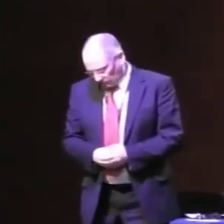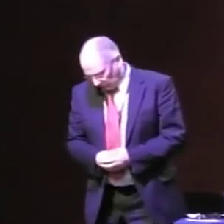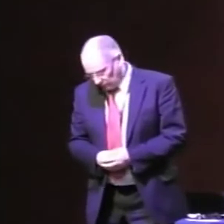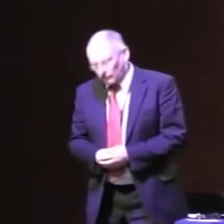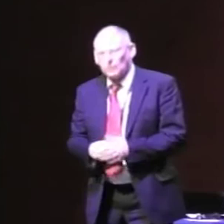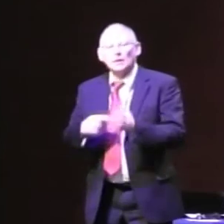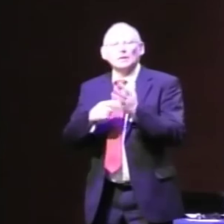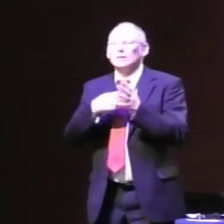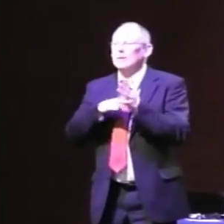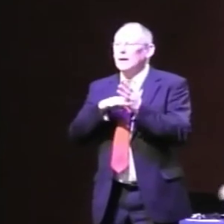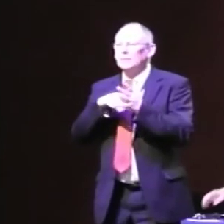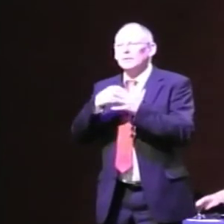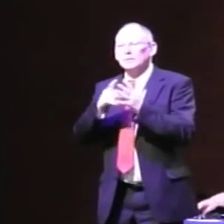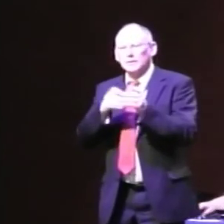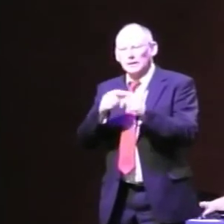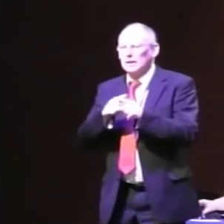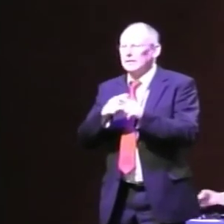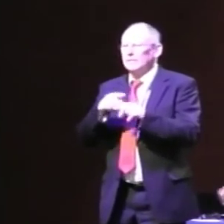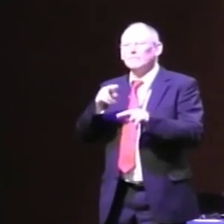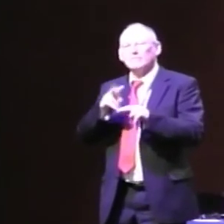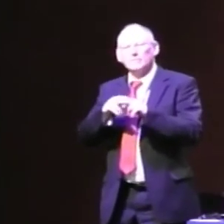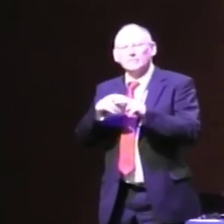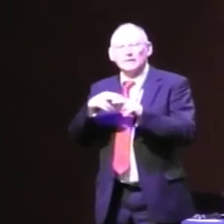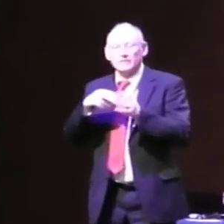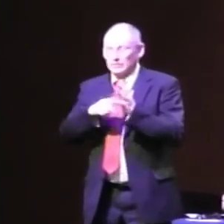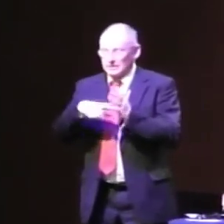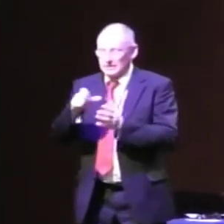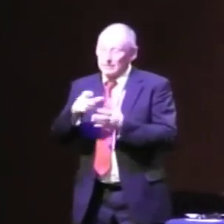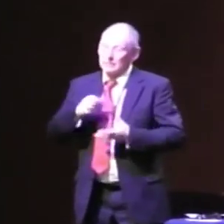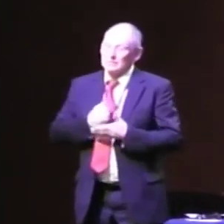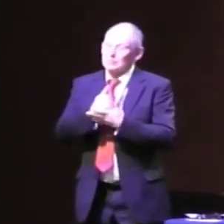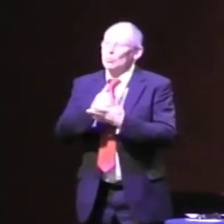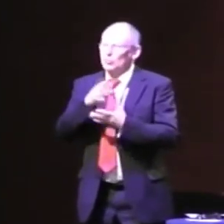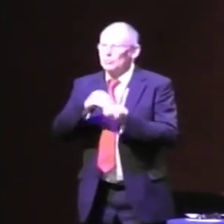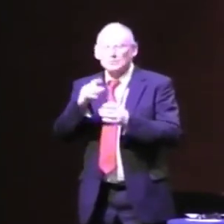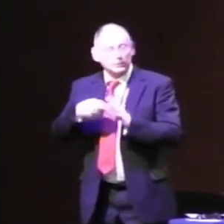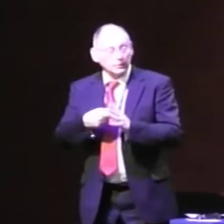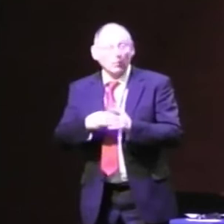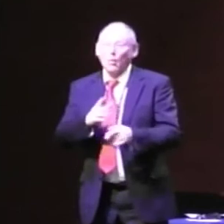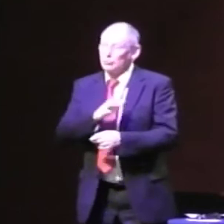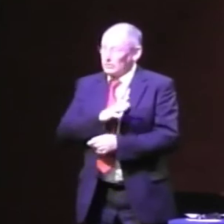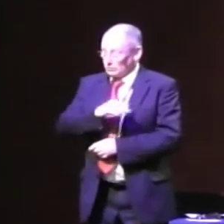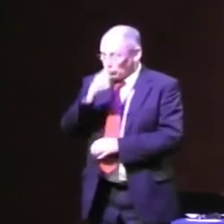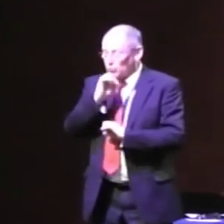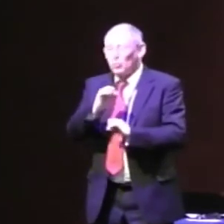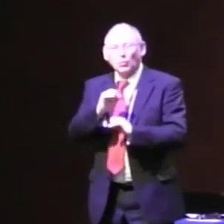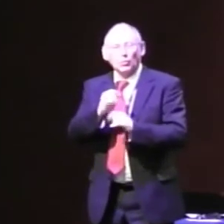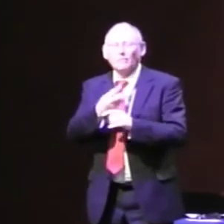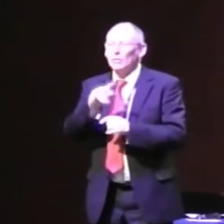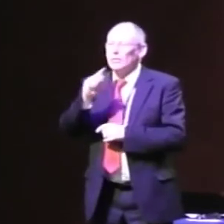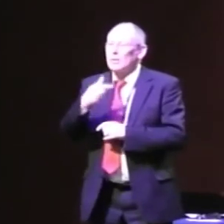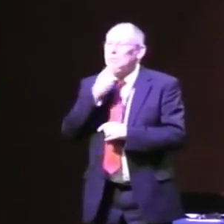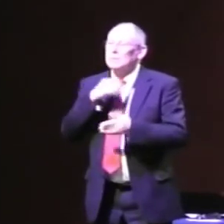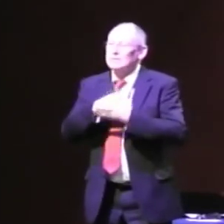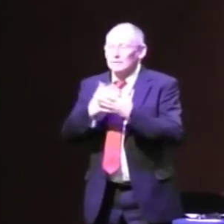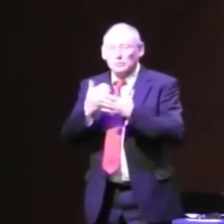Tam Kirby, Fife Trade Union Council, supporting Composite J. As we've heard, we've already lost 40,000 public sector jobs